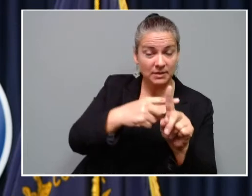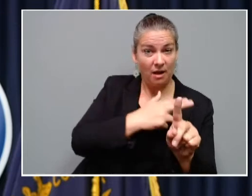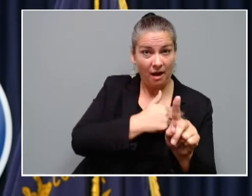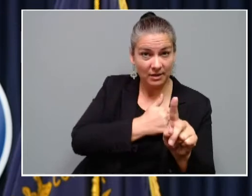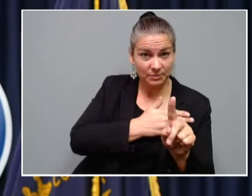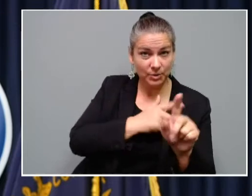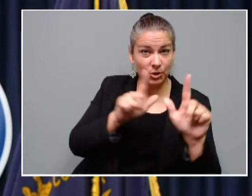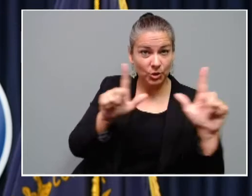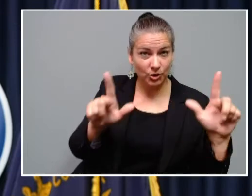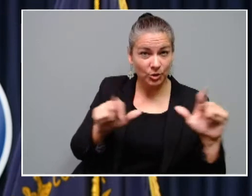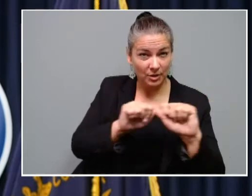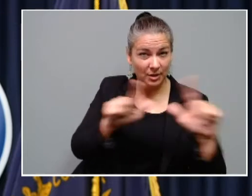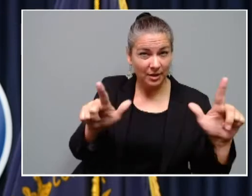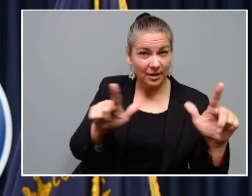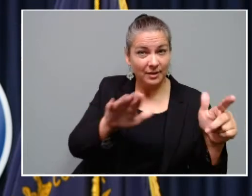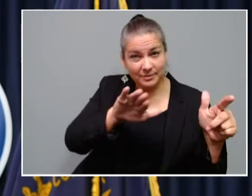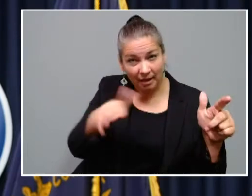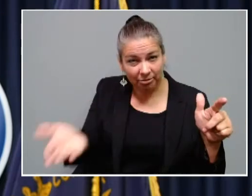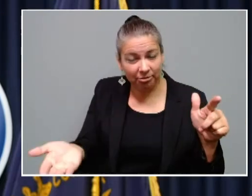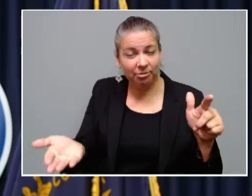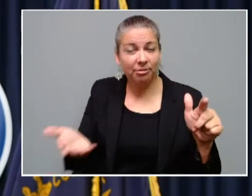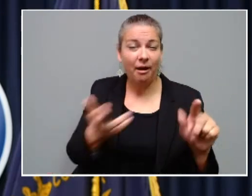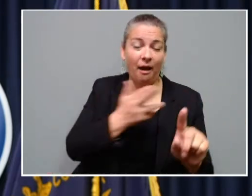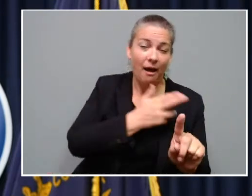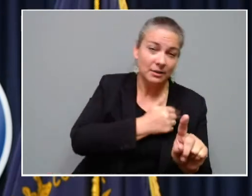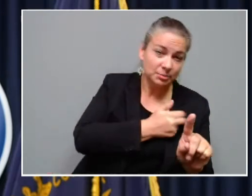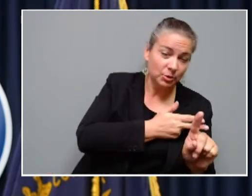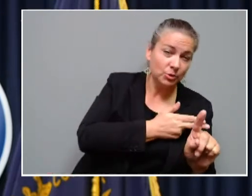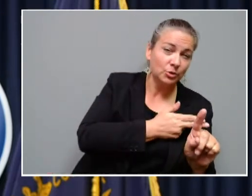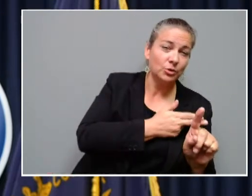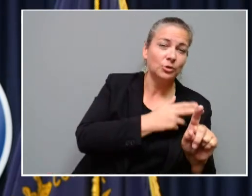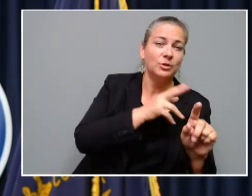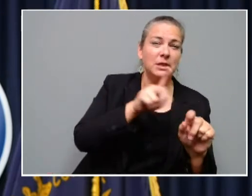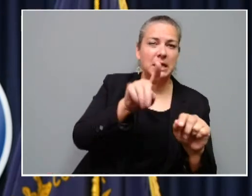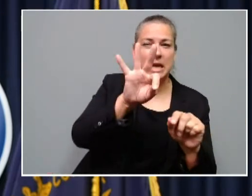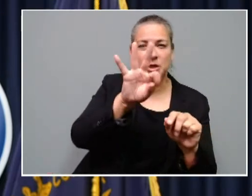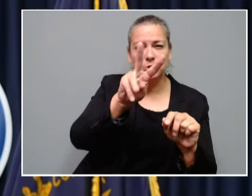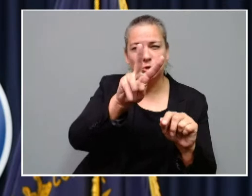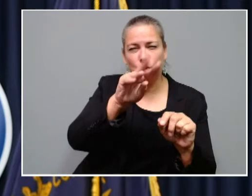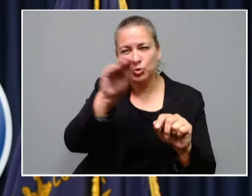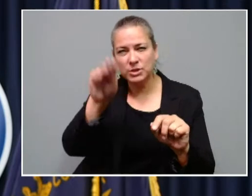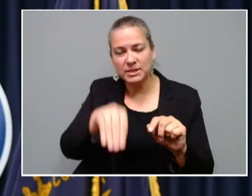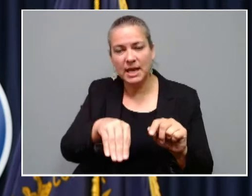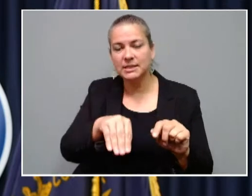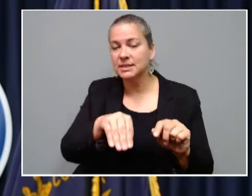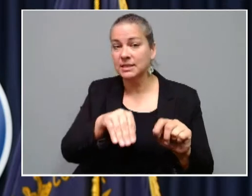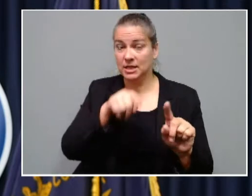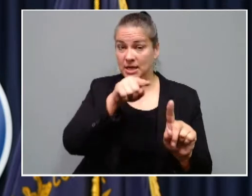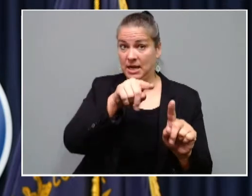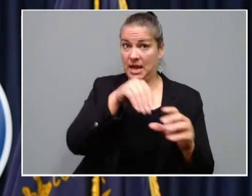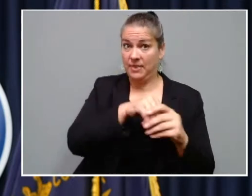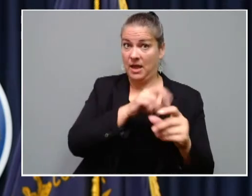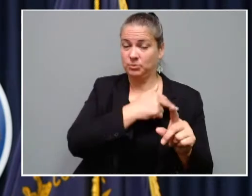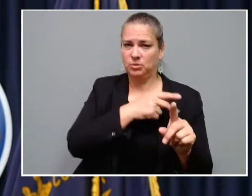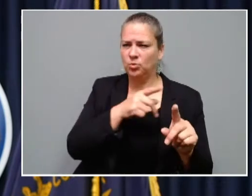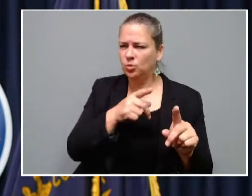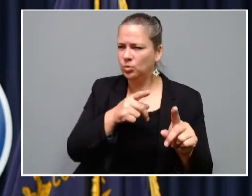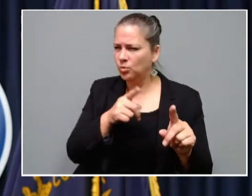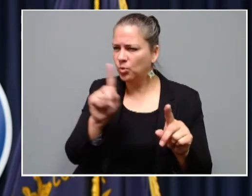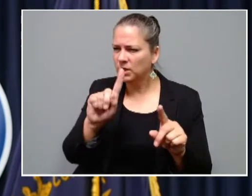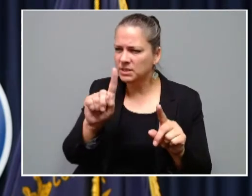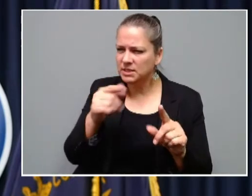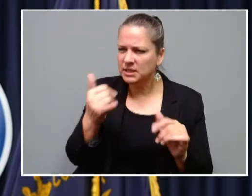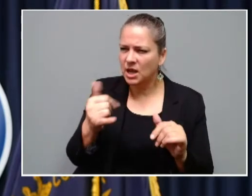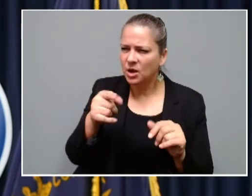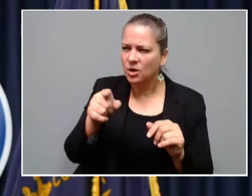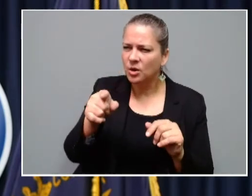deaths. The hospitalizations, about 92% unvaccinated. Steve, where are we on the cases now?